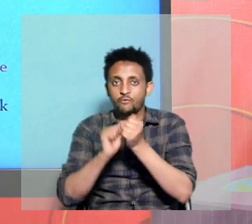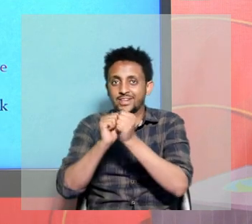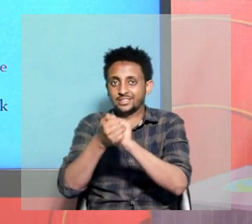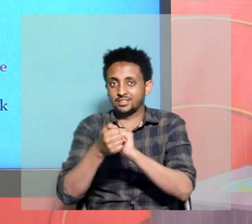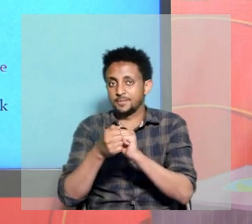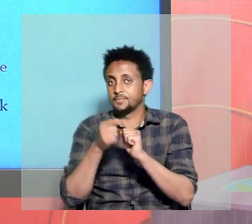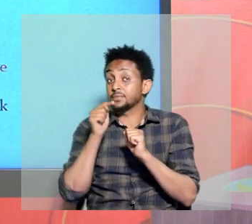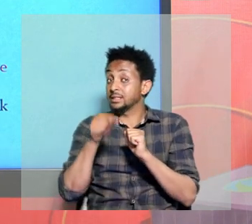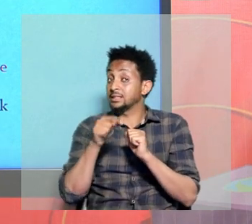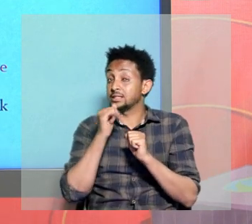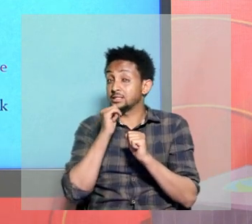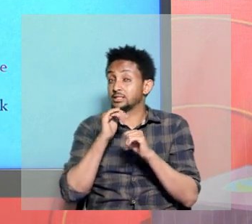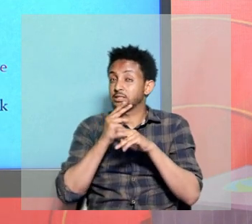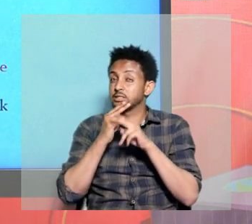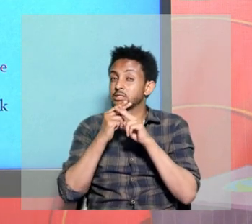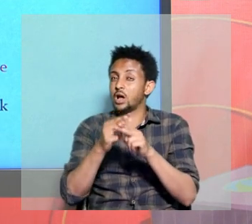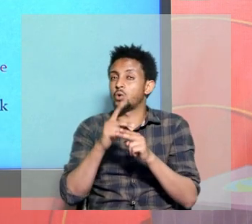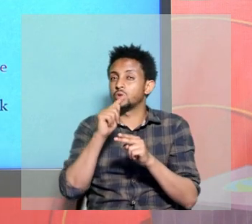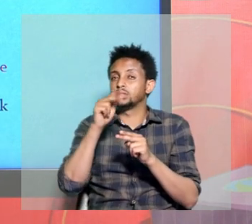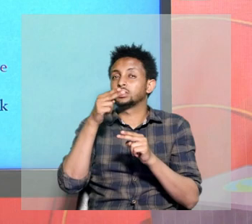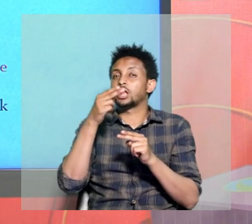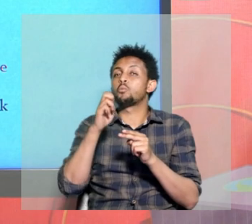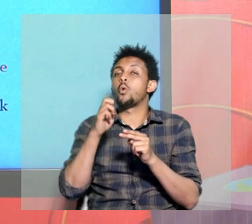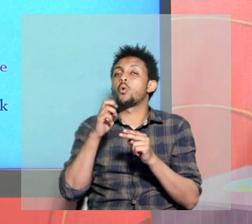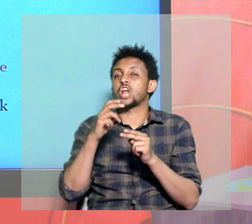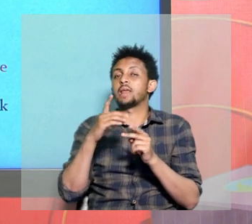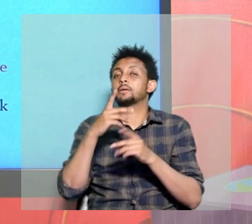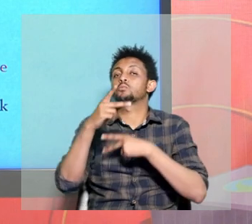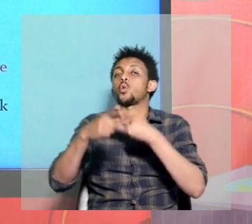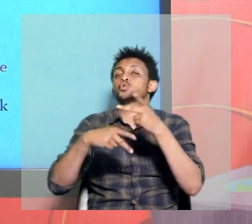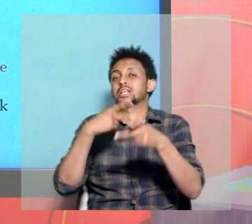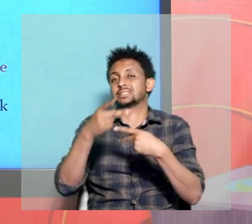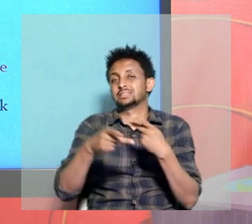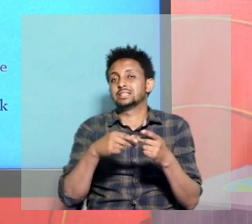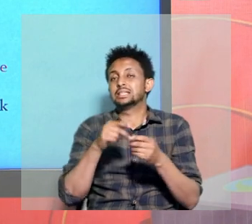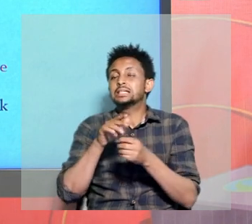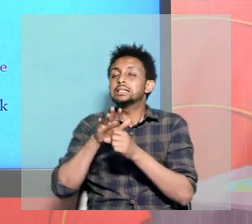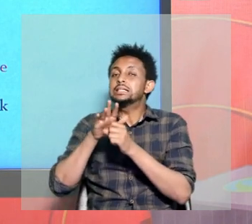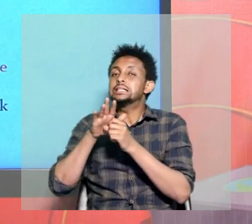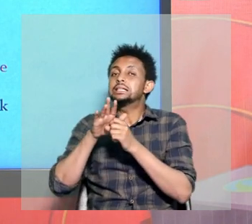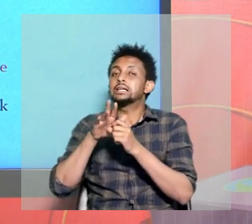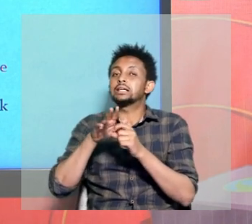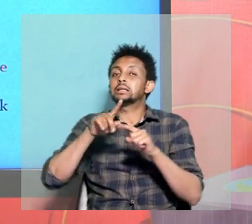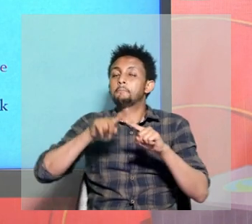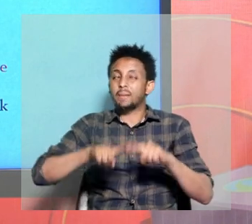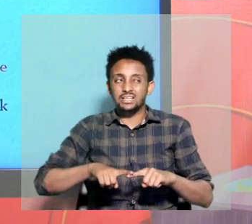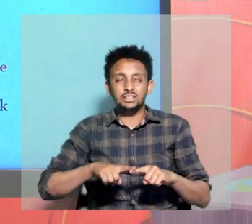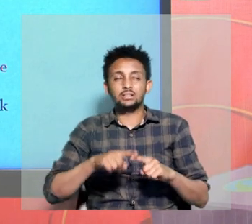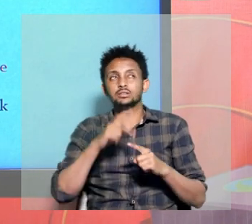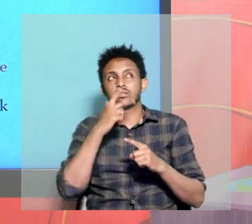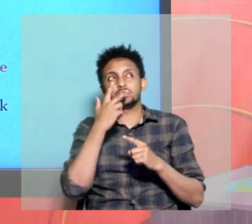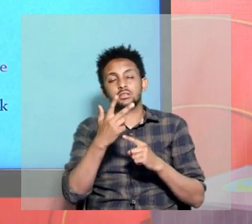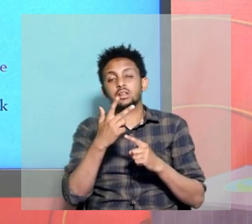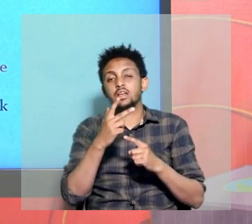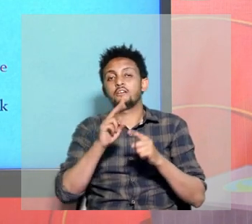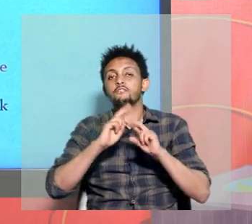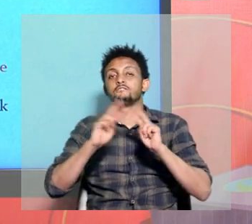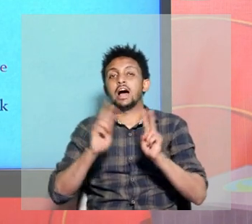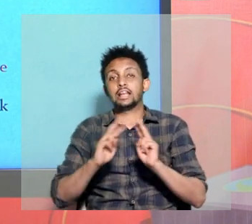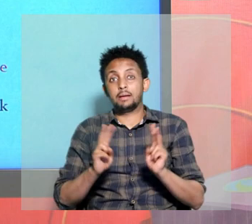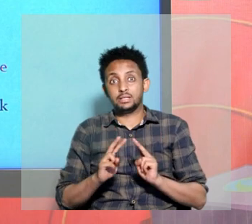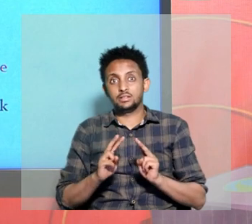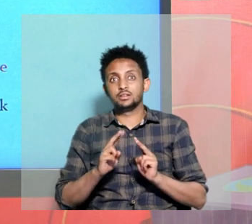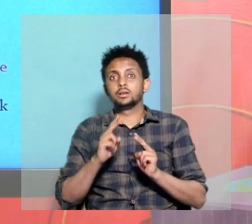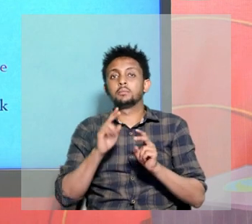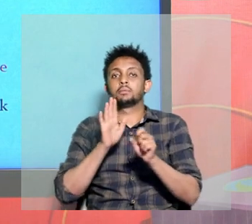state, so that it is known to be thermodynamic process. Actually, depending on the three thermodynamic variables on